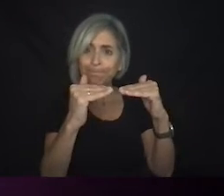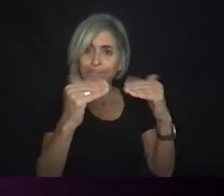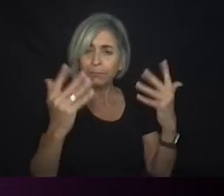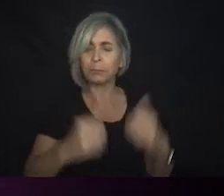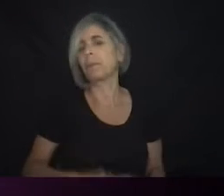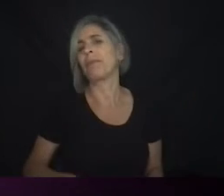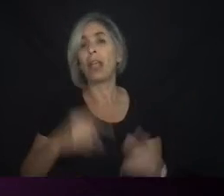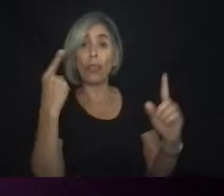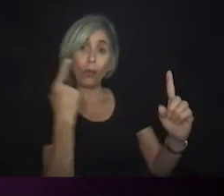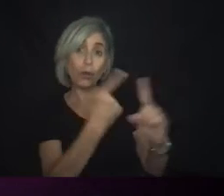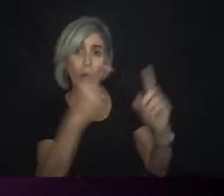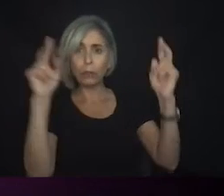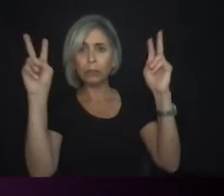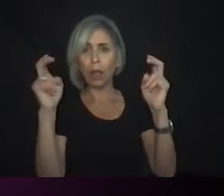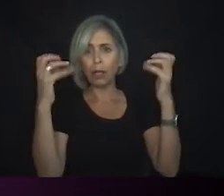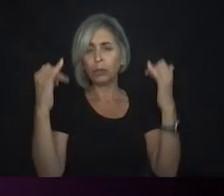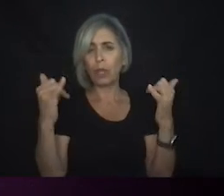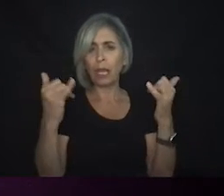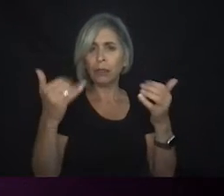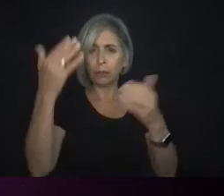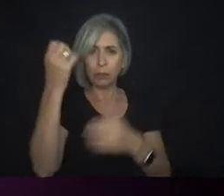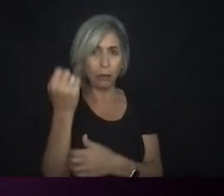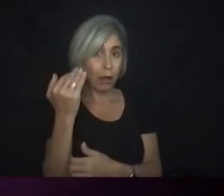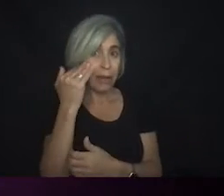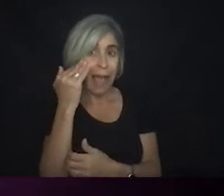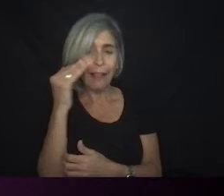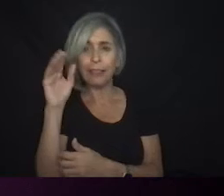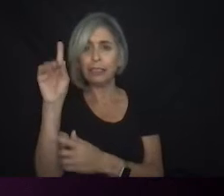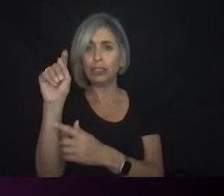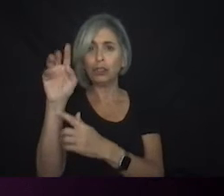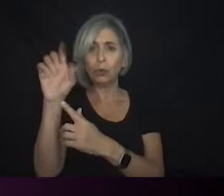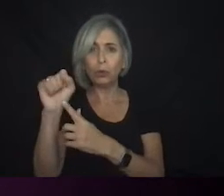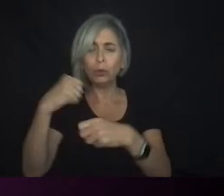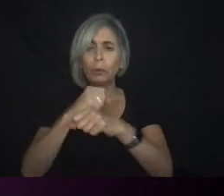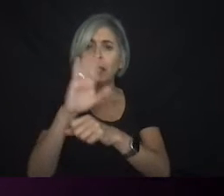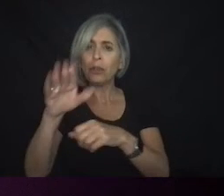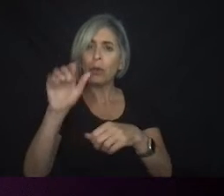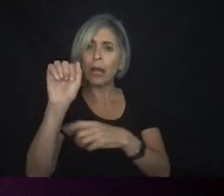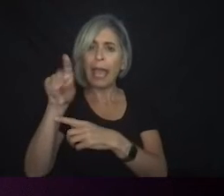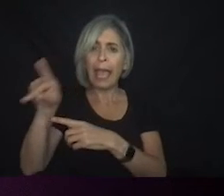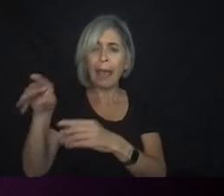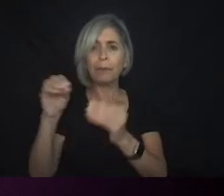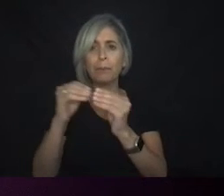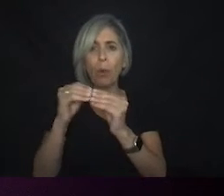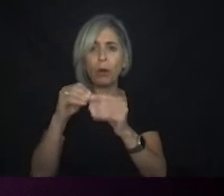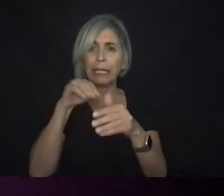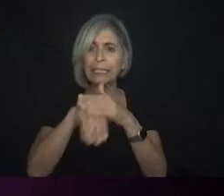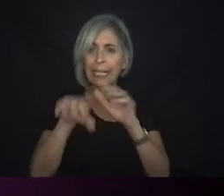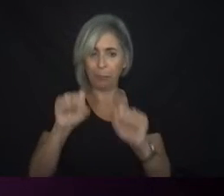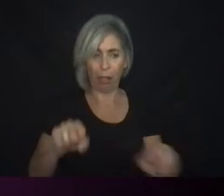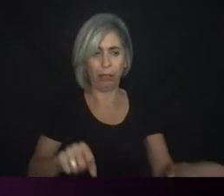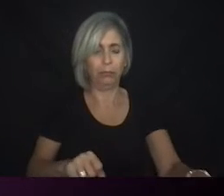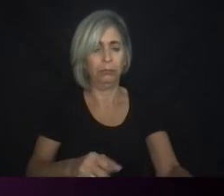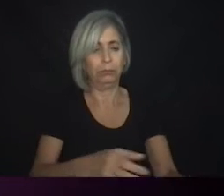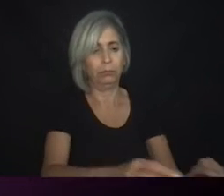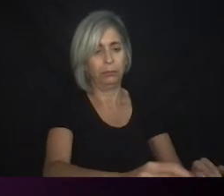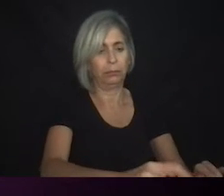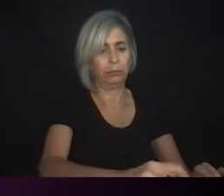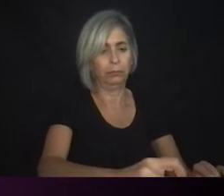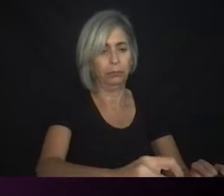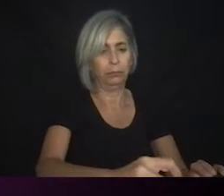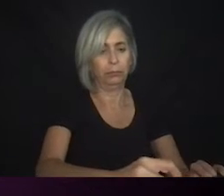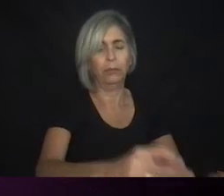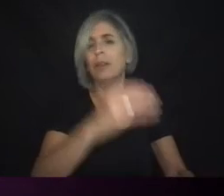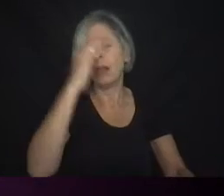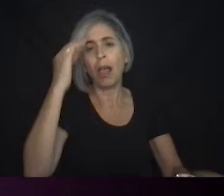So the goal of this talk is to give you guys the knowledge and tools to make your apps more accessible, but I think that